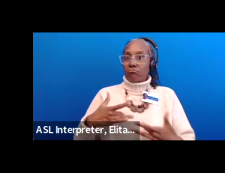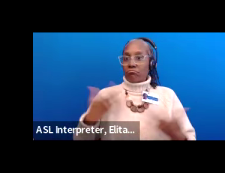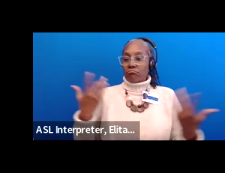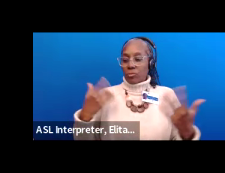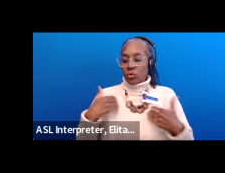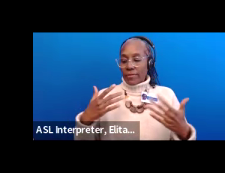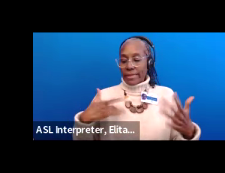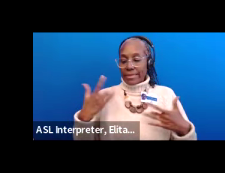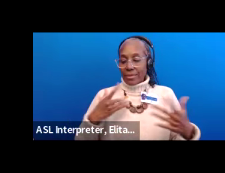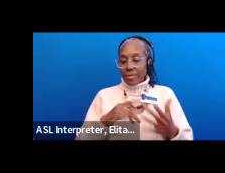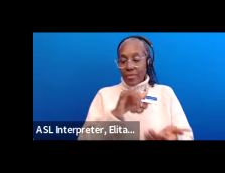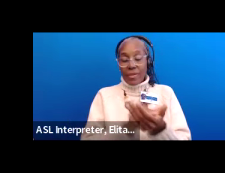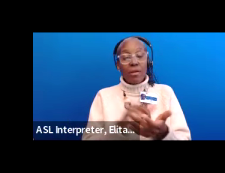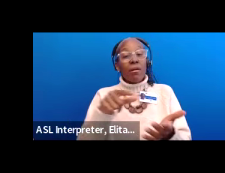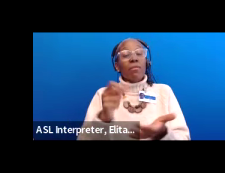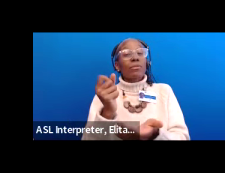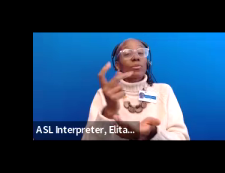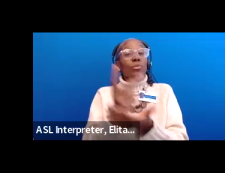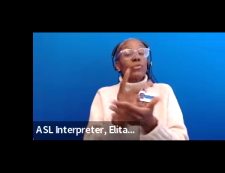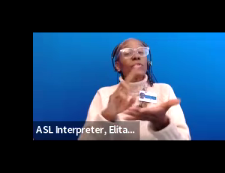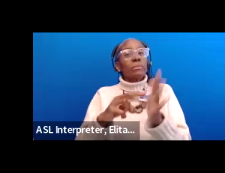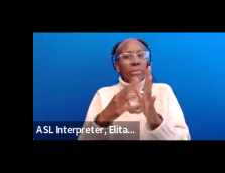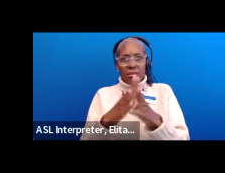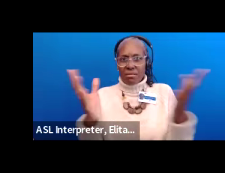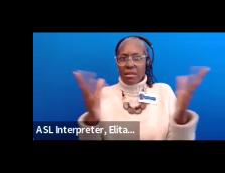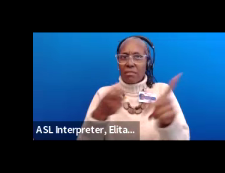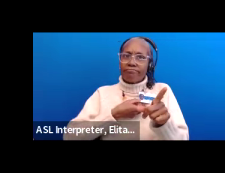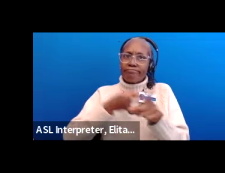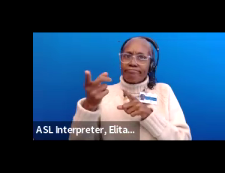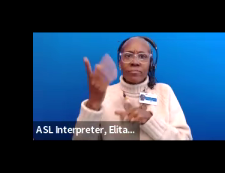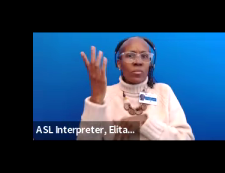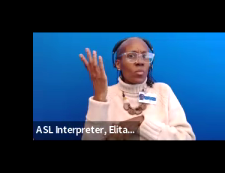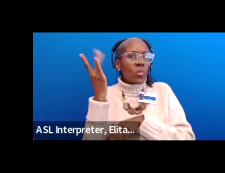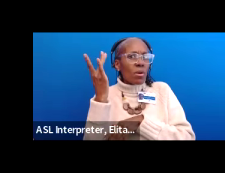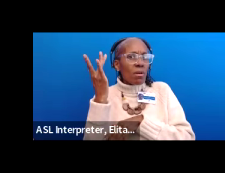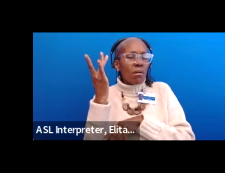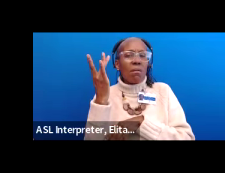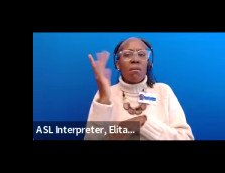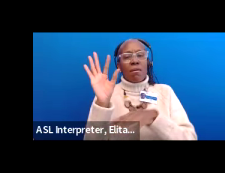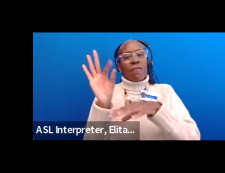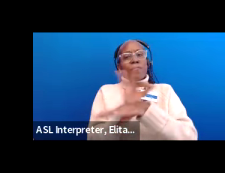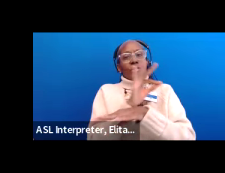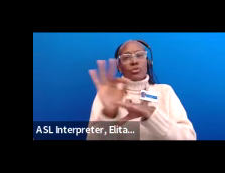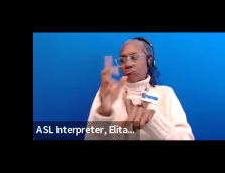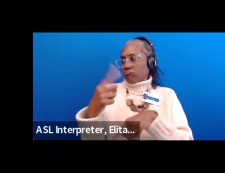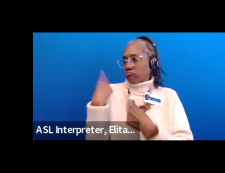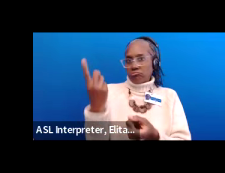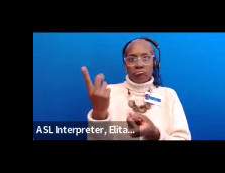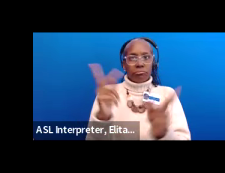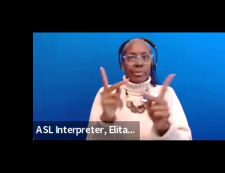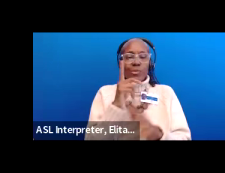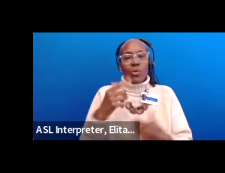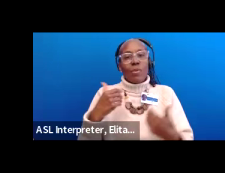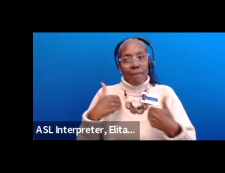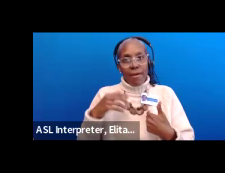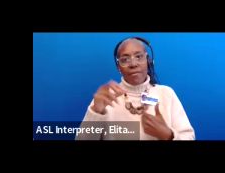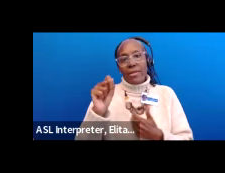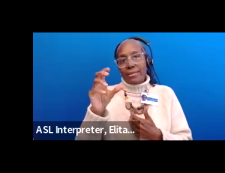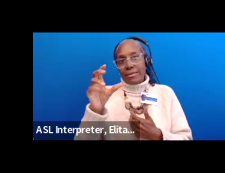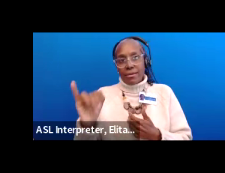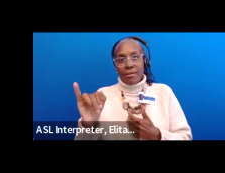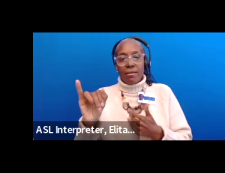moment. This FDA approval means a lot, and it means a lot especially because of the function we've seen restored for people with spinal cord injury